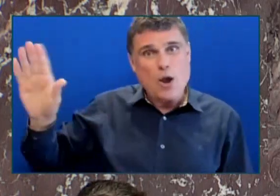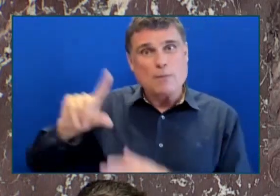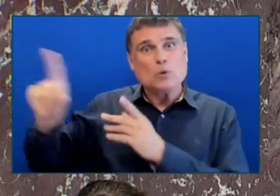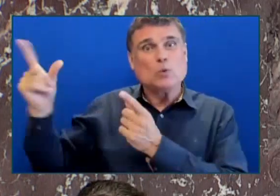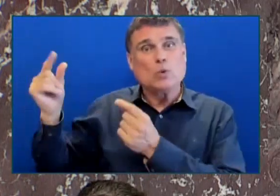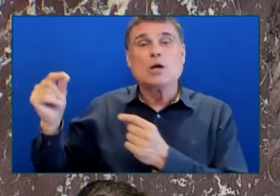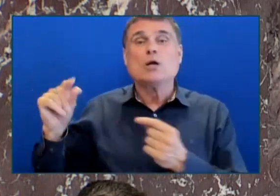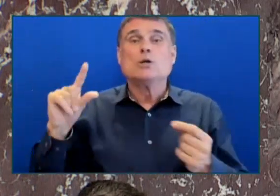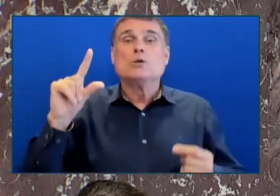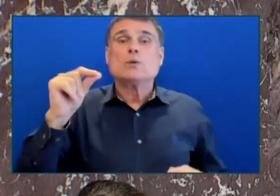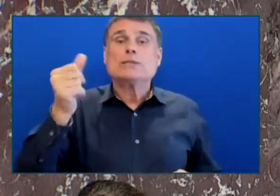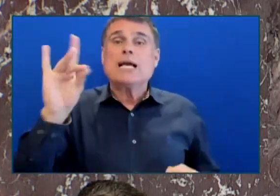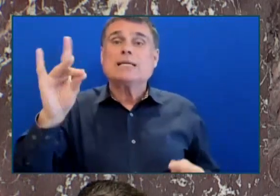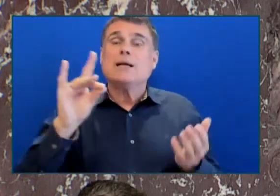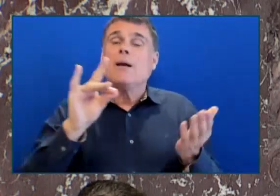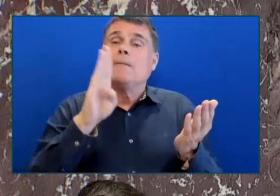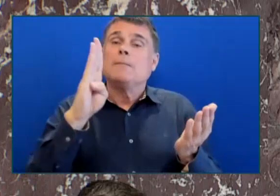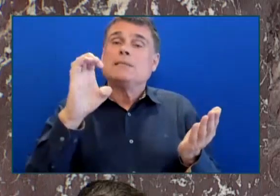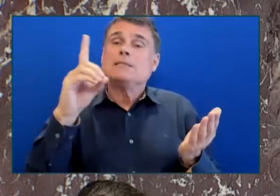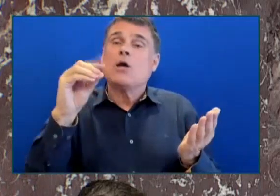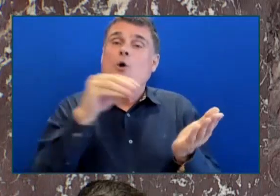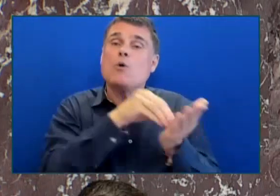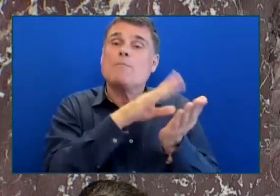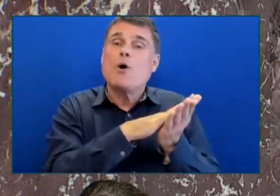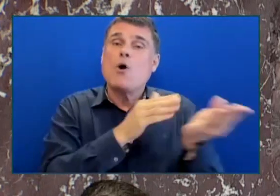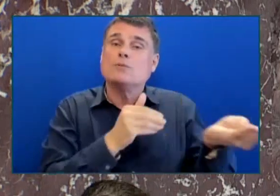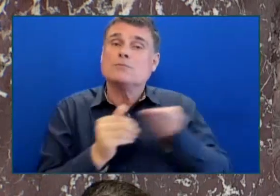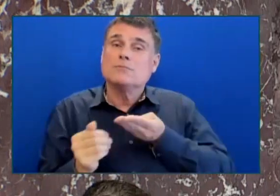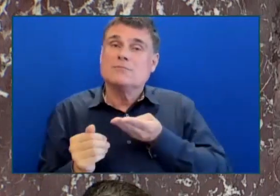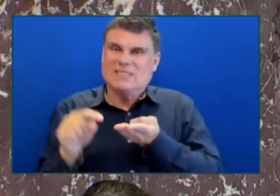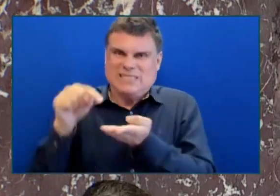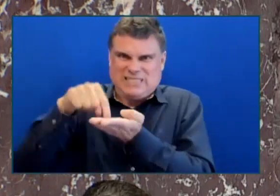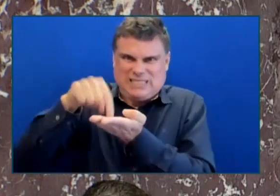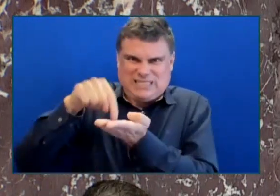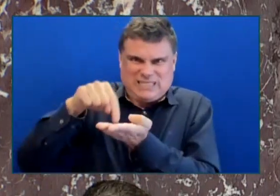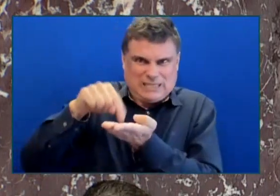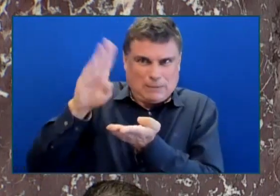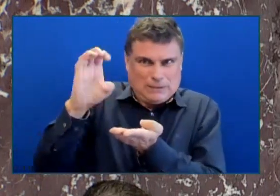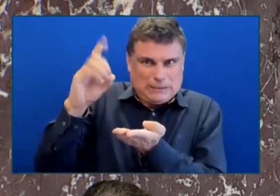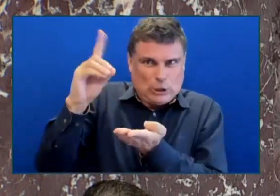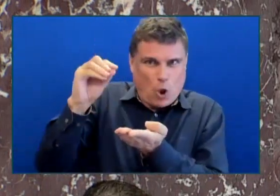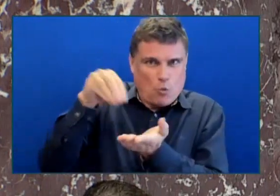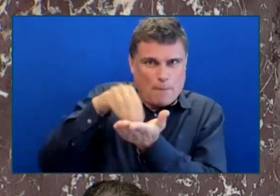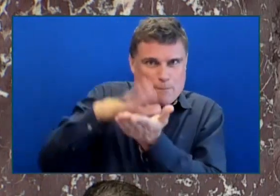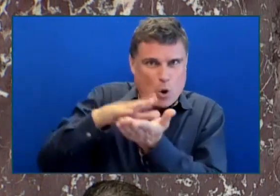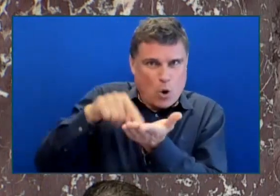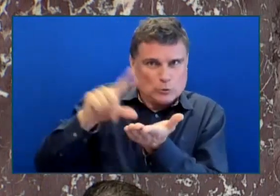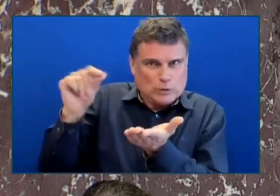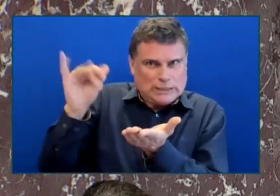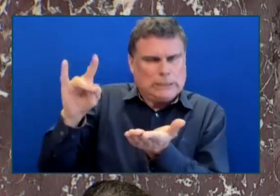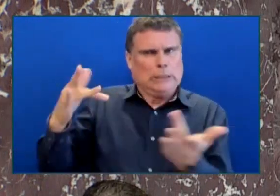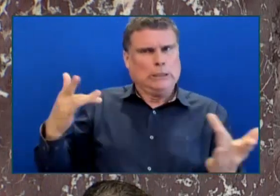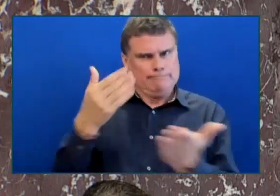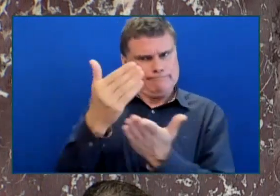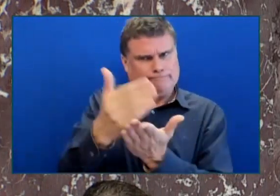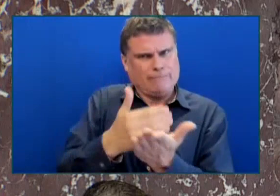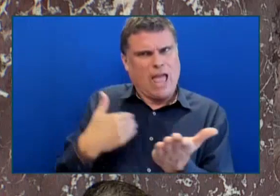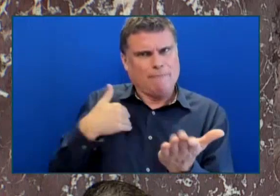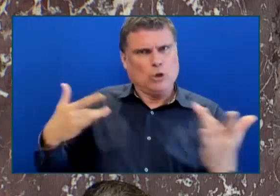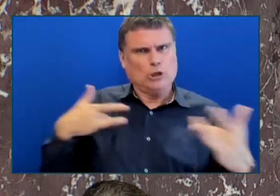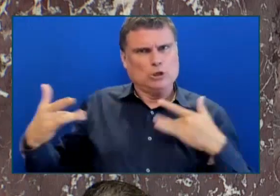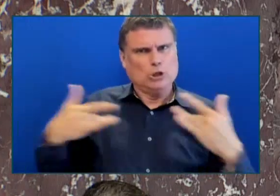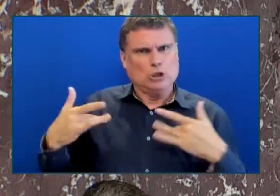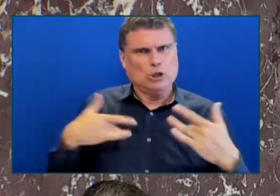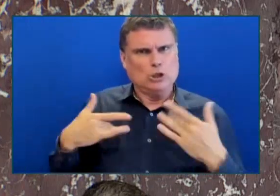serious concerns at Atira. There was a second EY report that came out that showed serious concerns, enough to trigger a forensic audit